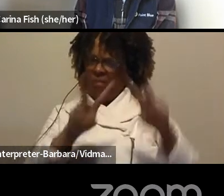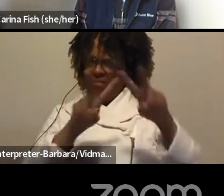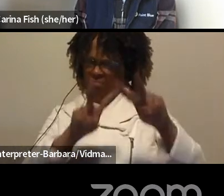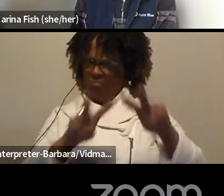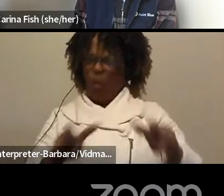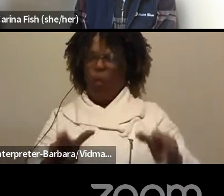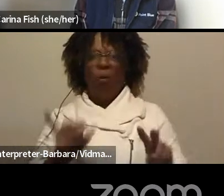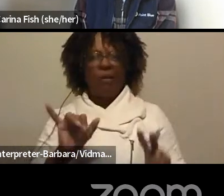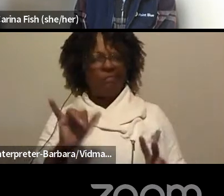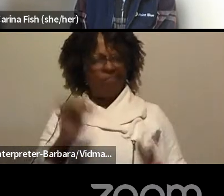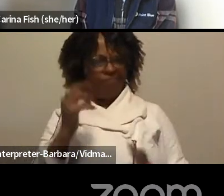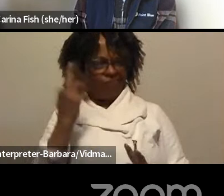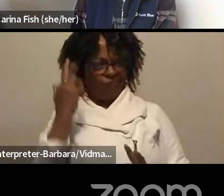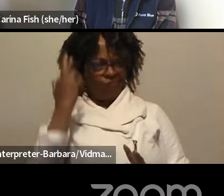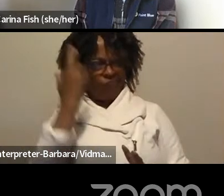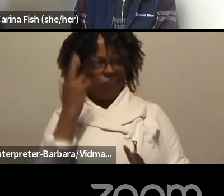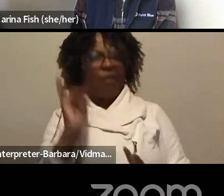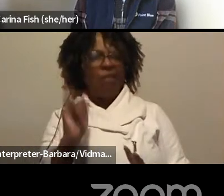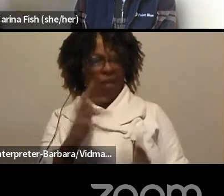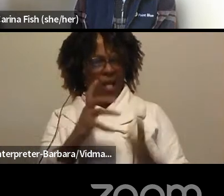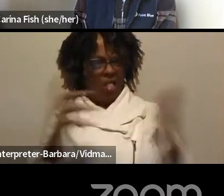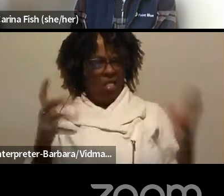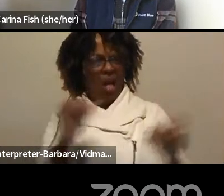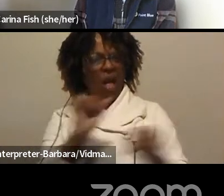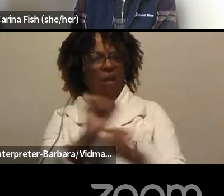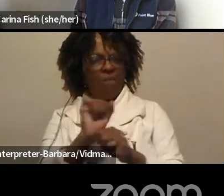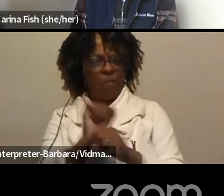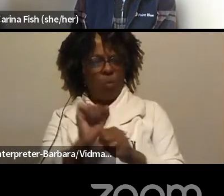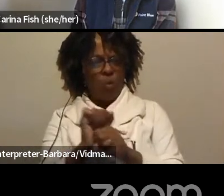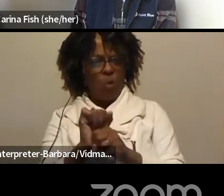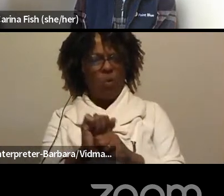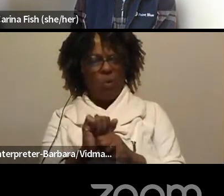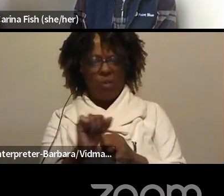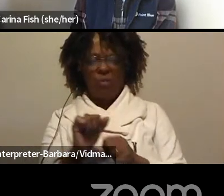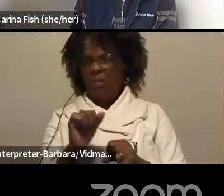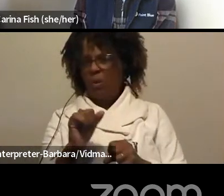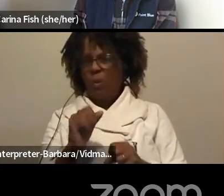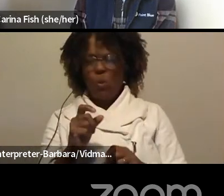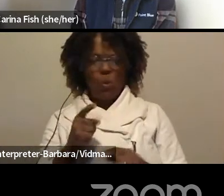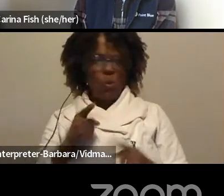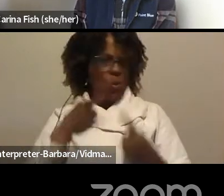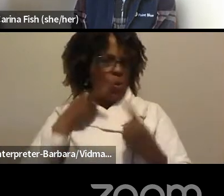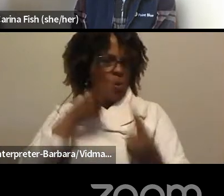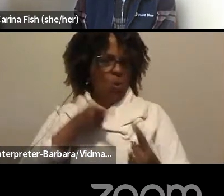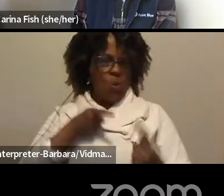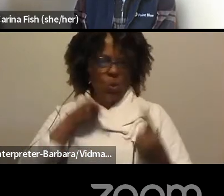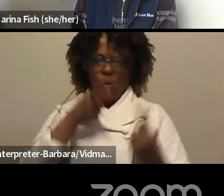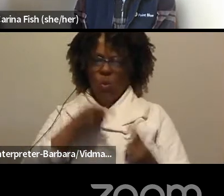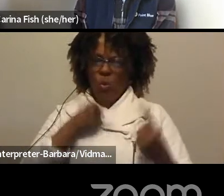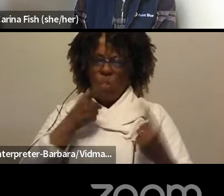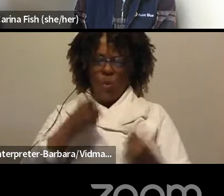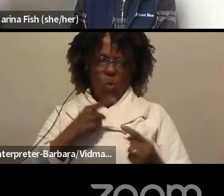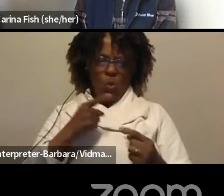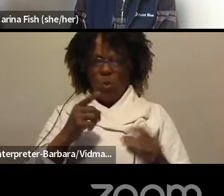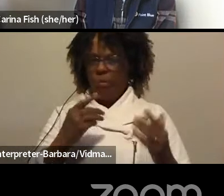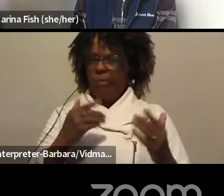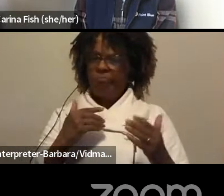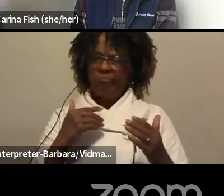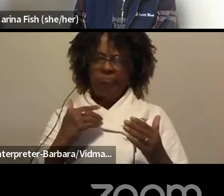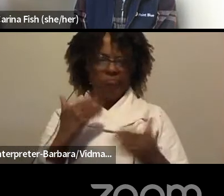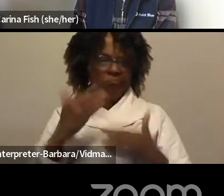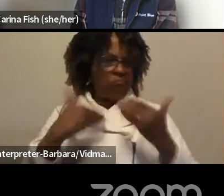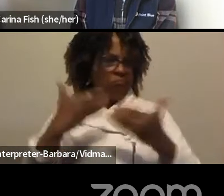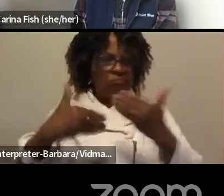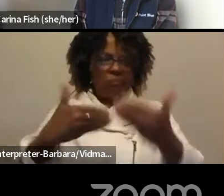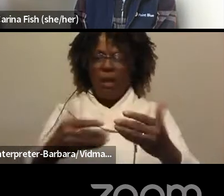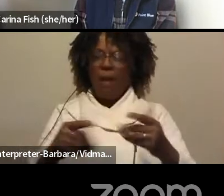and it's an uphill battle, but it's rewarding. And I think for me, I don't,